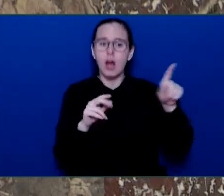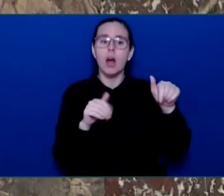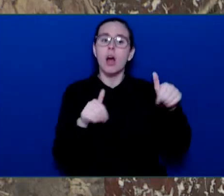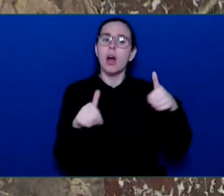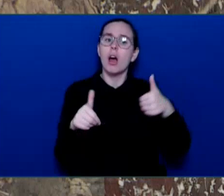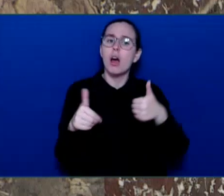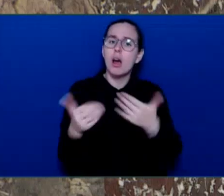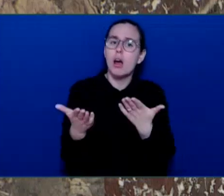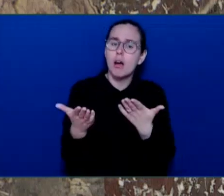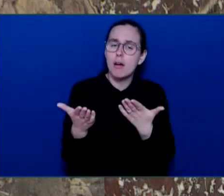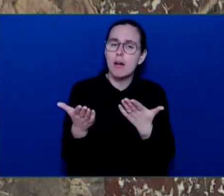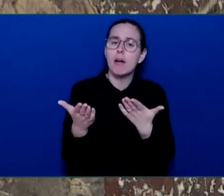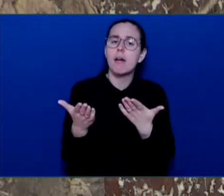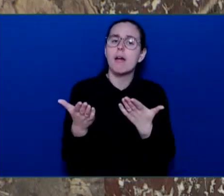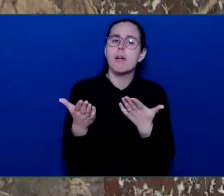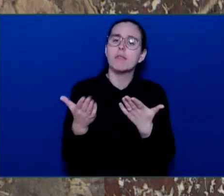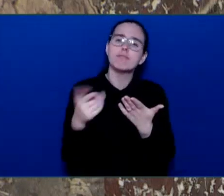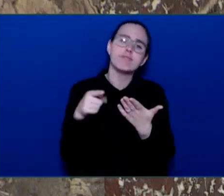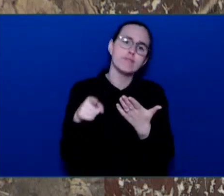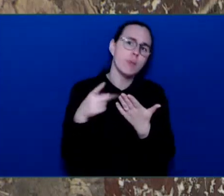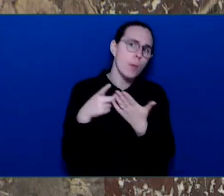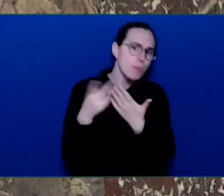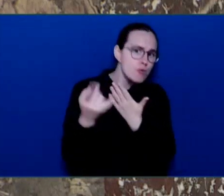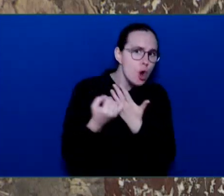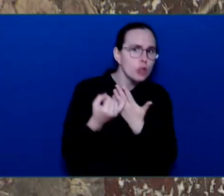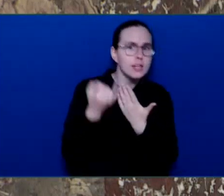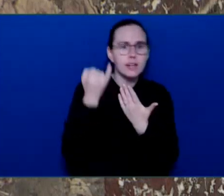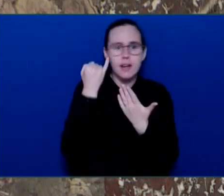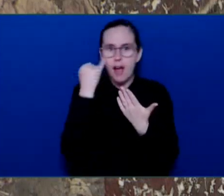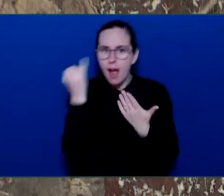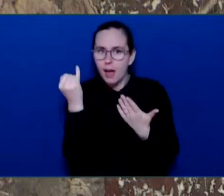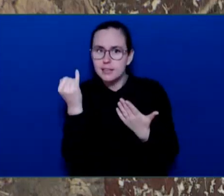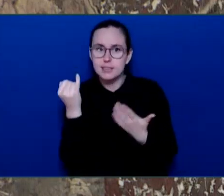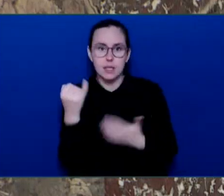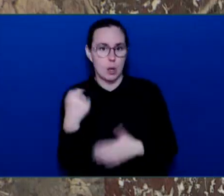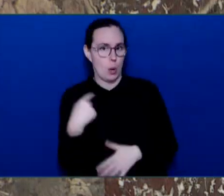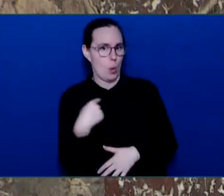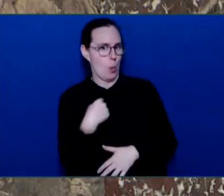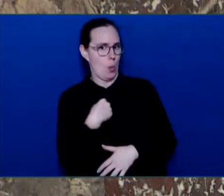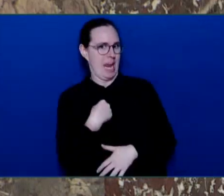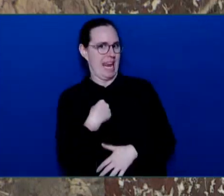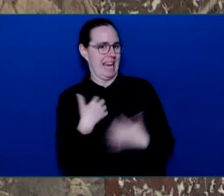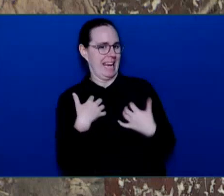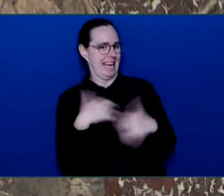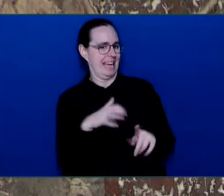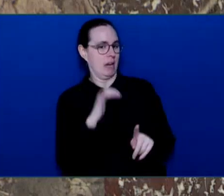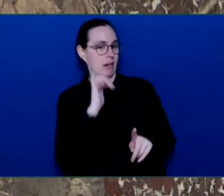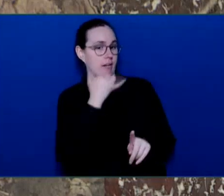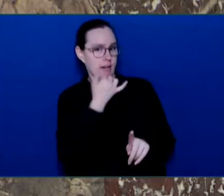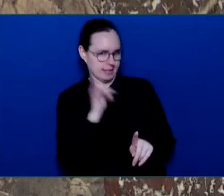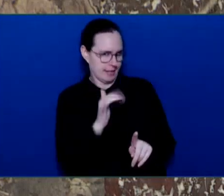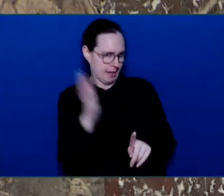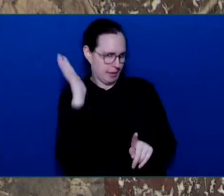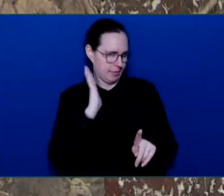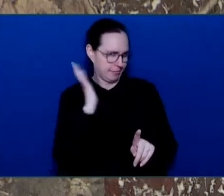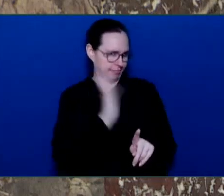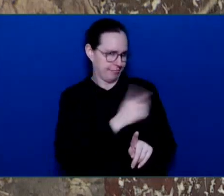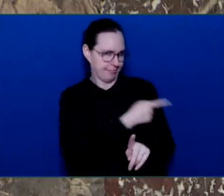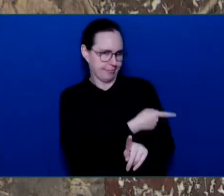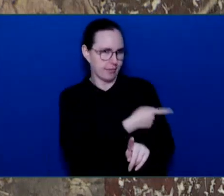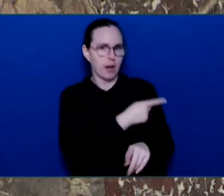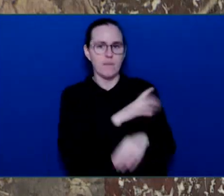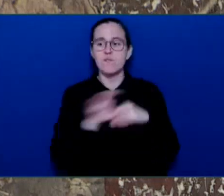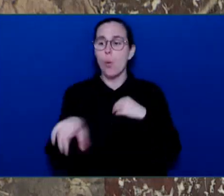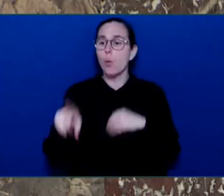not going to do what the old government did and force that investment somewhere else. We're going to find a way to move forward. We